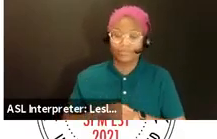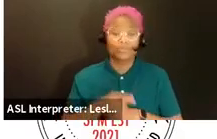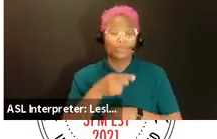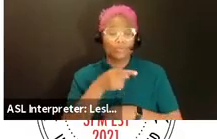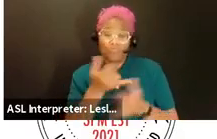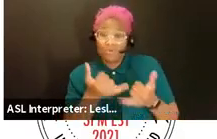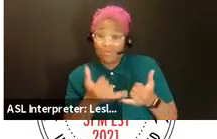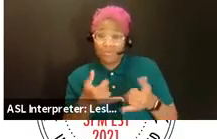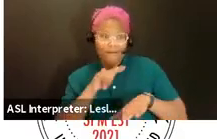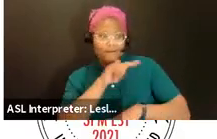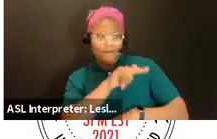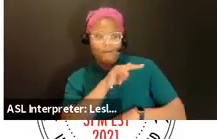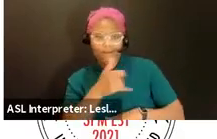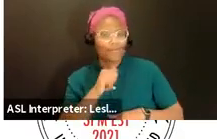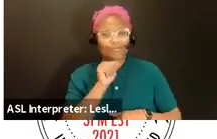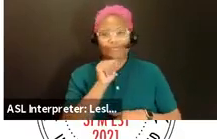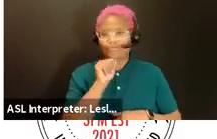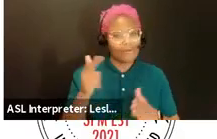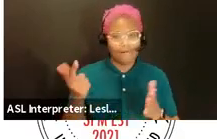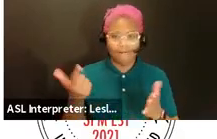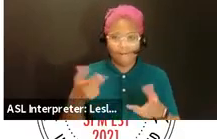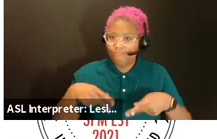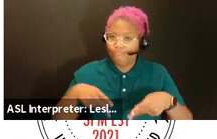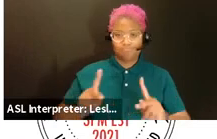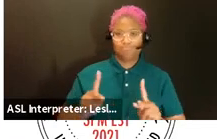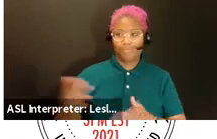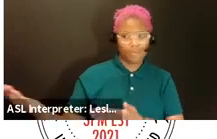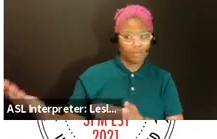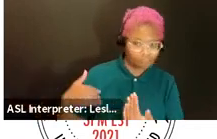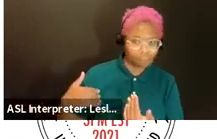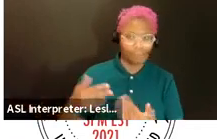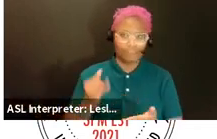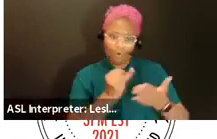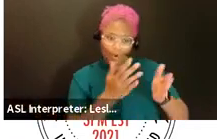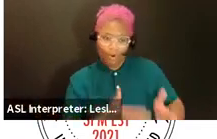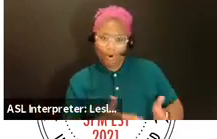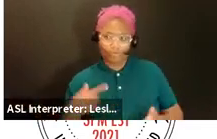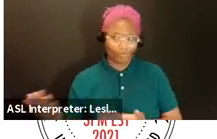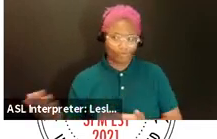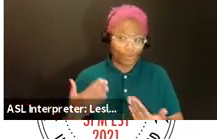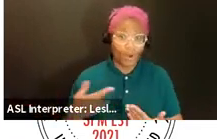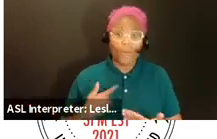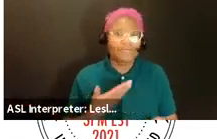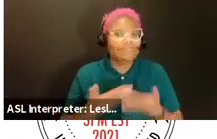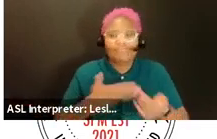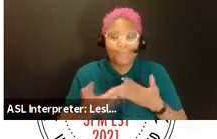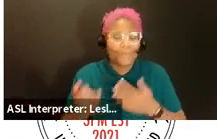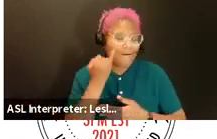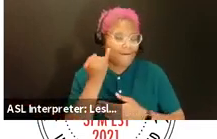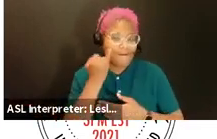allowing individuals to board, even though they are fully, their travel is fully legitimate and